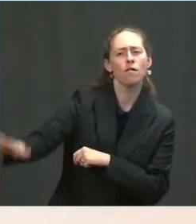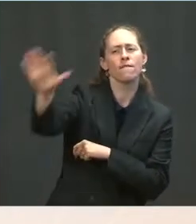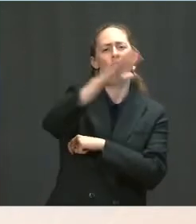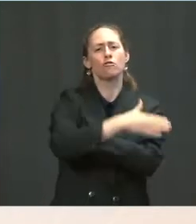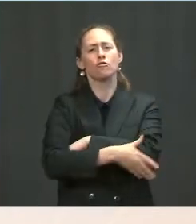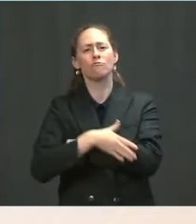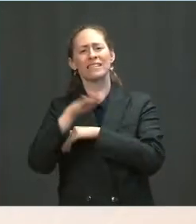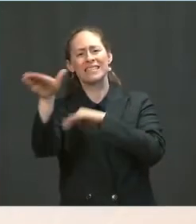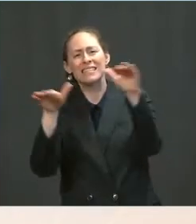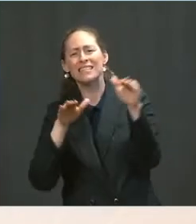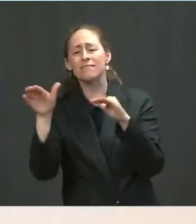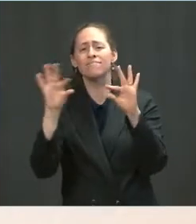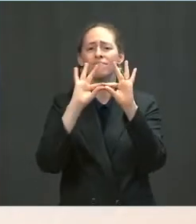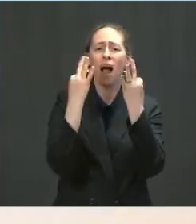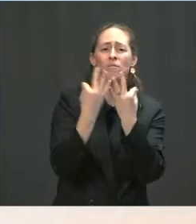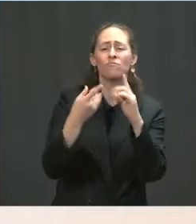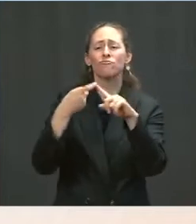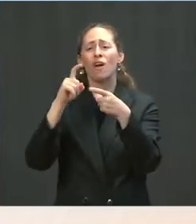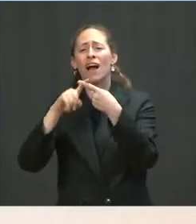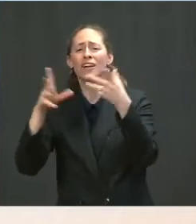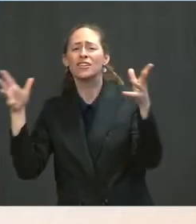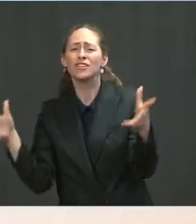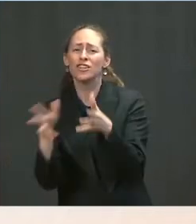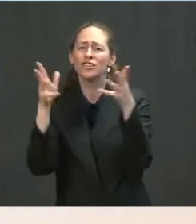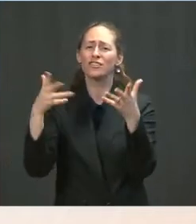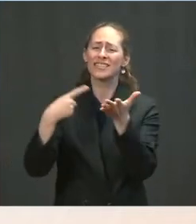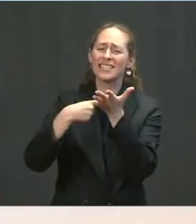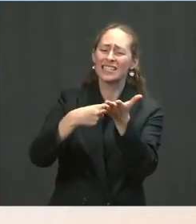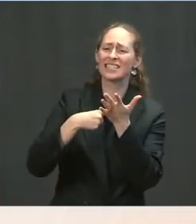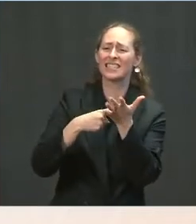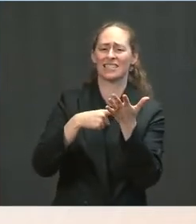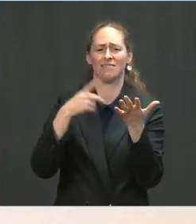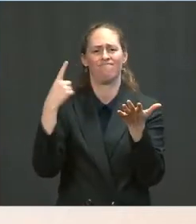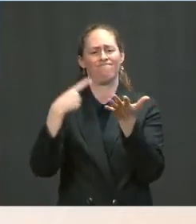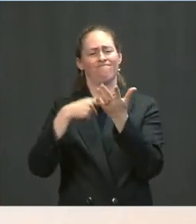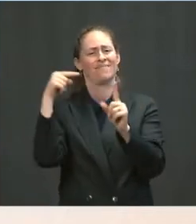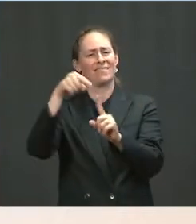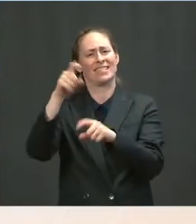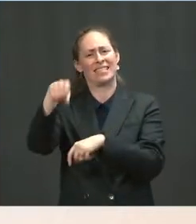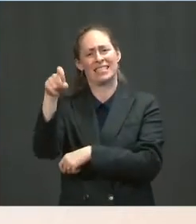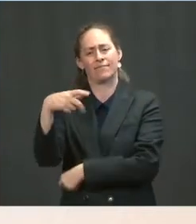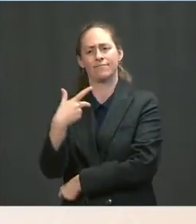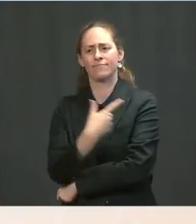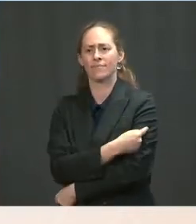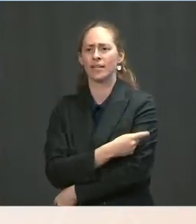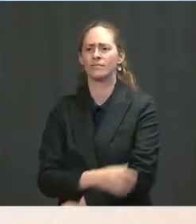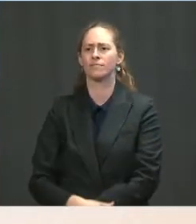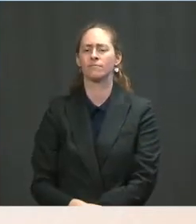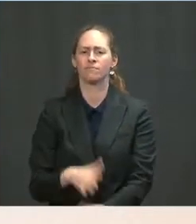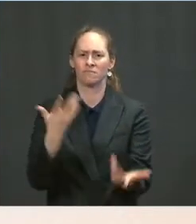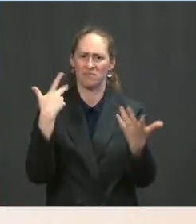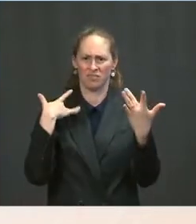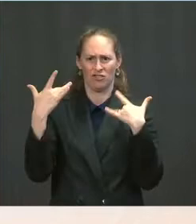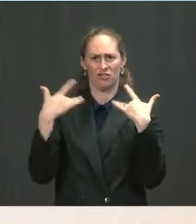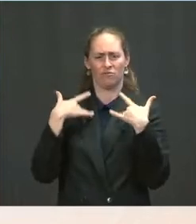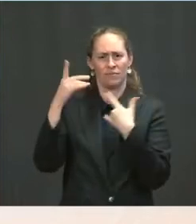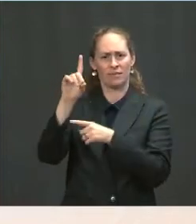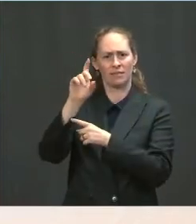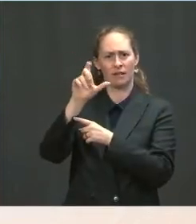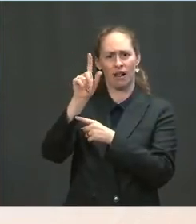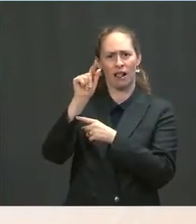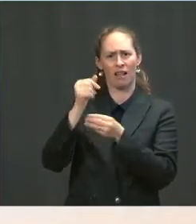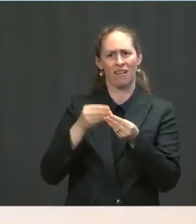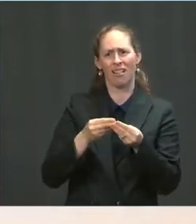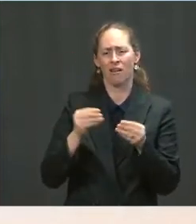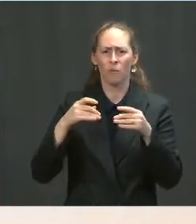is unvaccinated about getting the shot. This is how we will stop the spread of the Delta variant and,